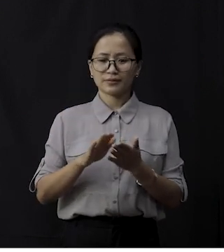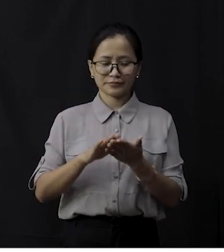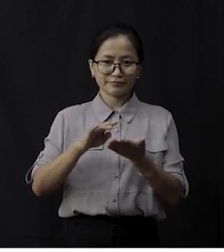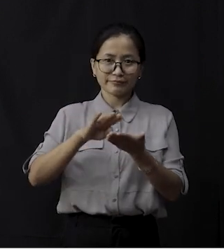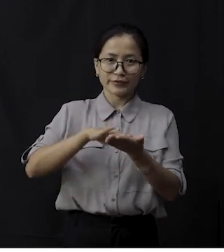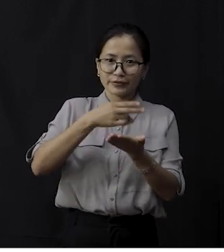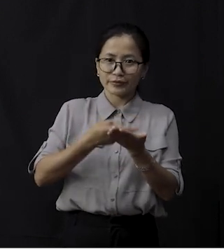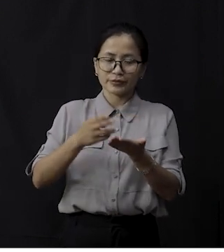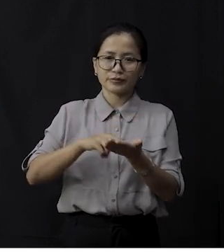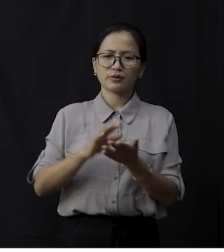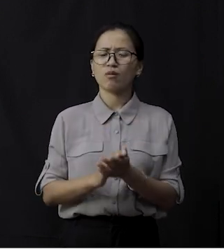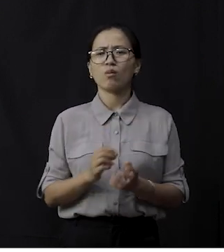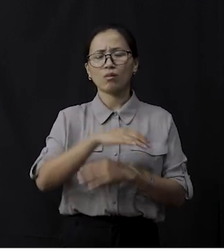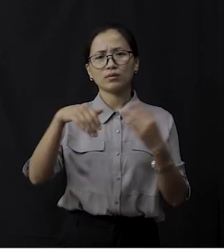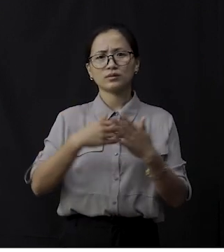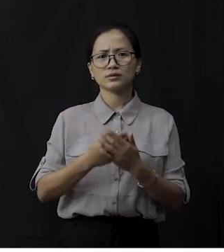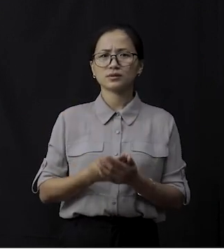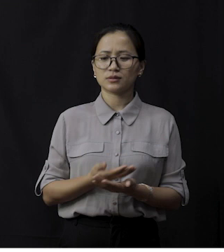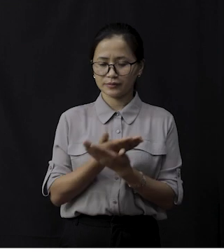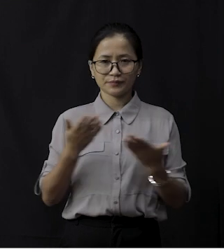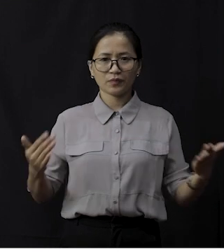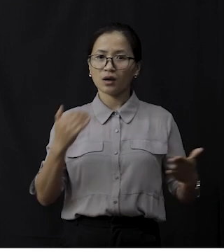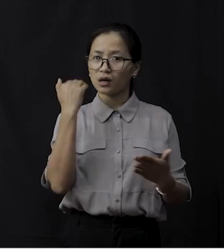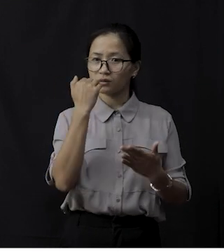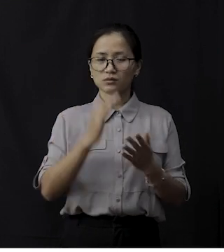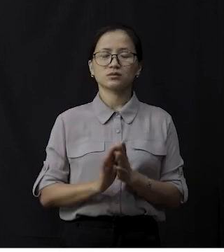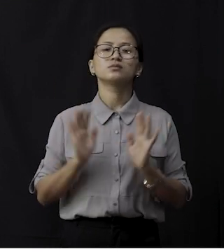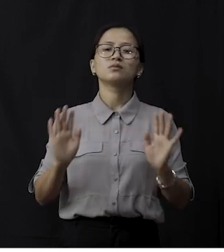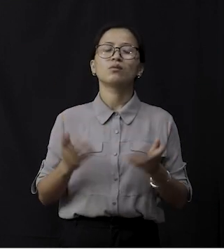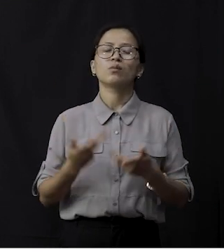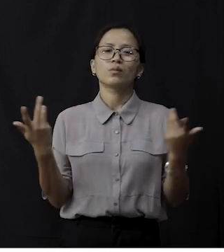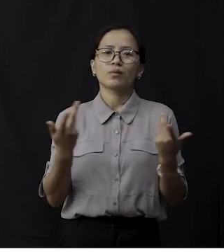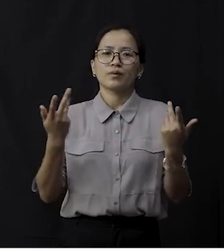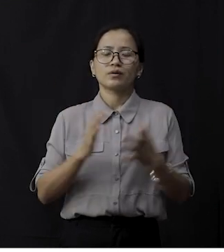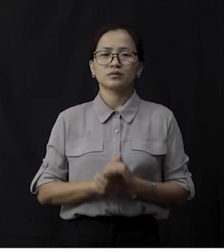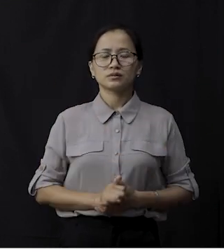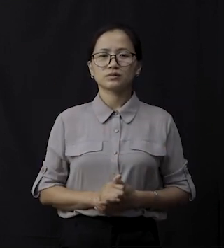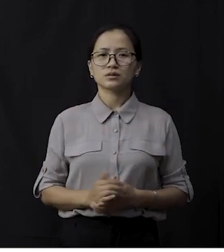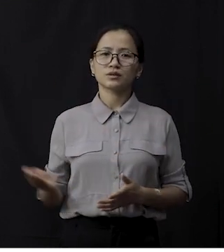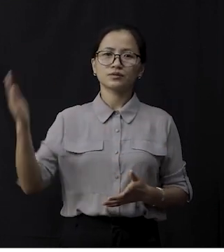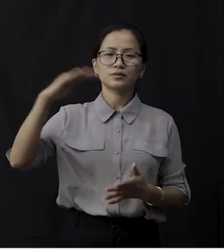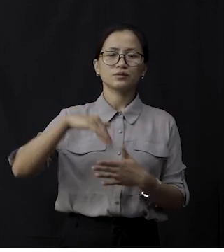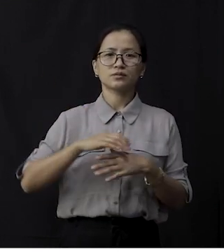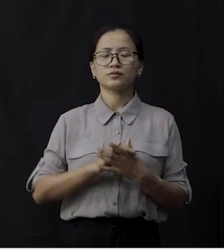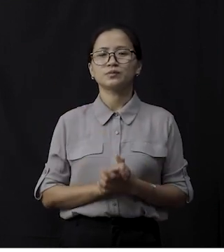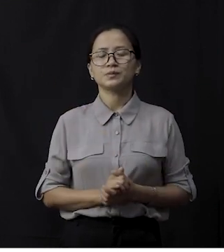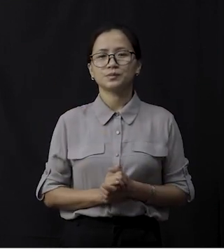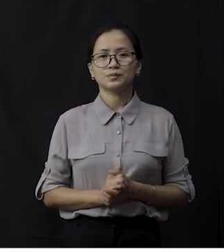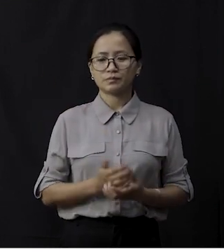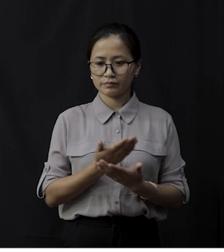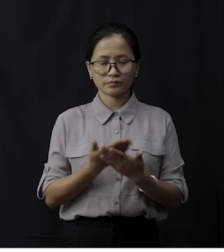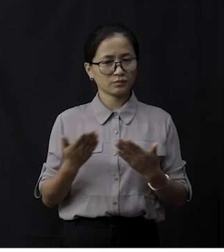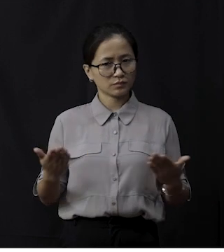these biscuits. Where do they come from, children? Where did all the biscuits, all these